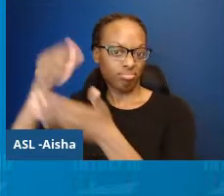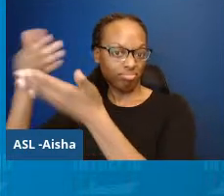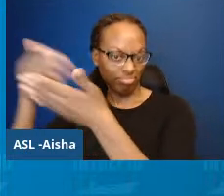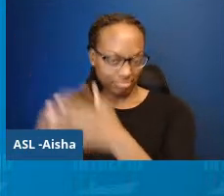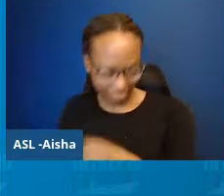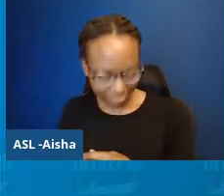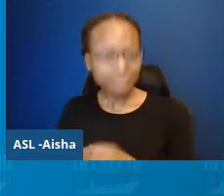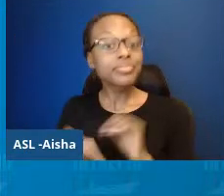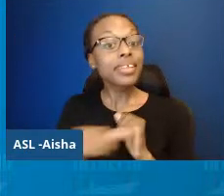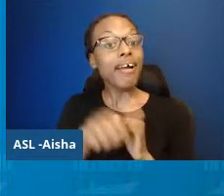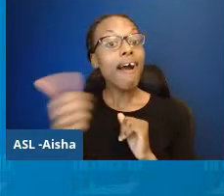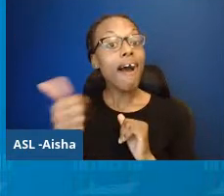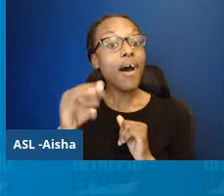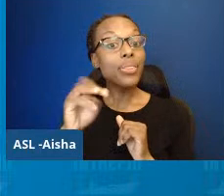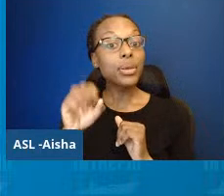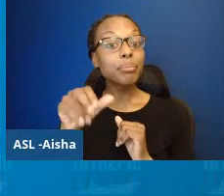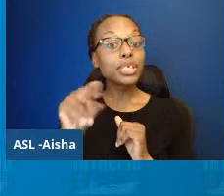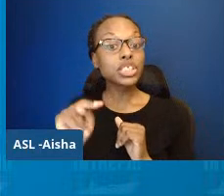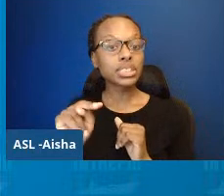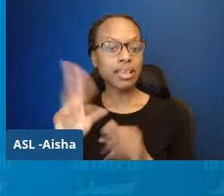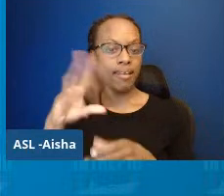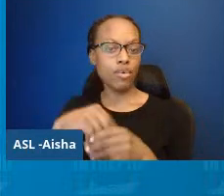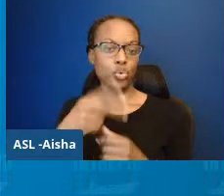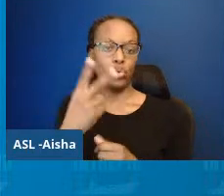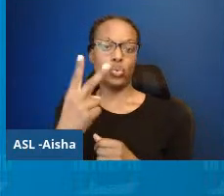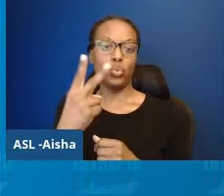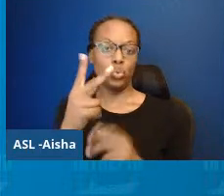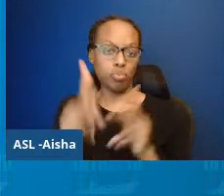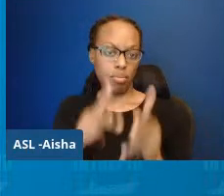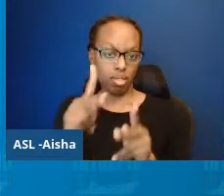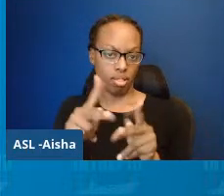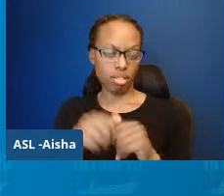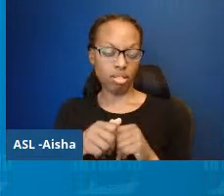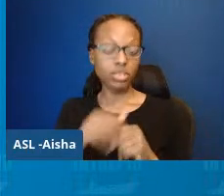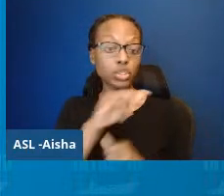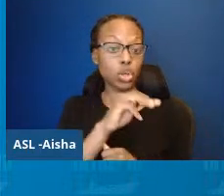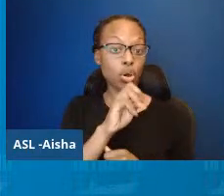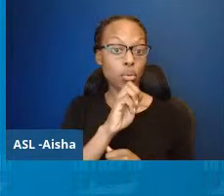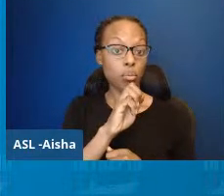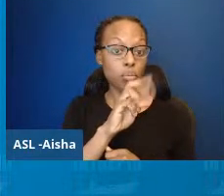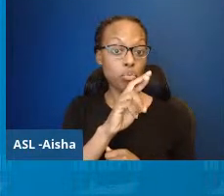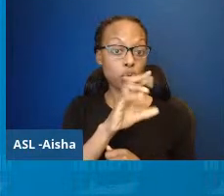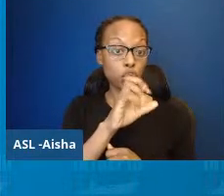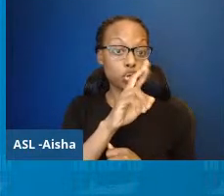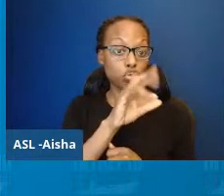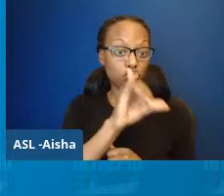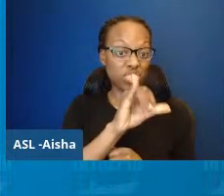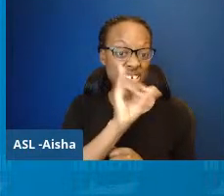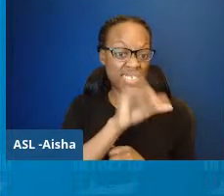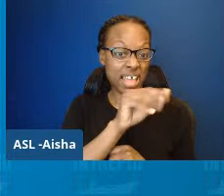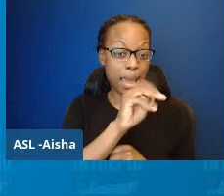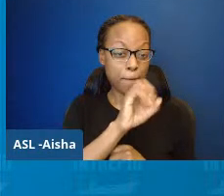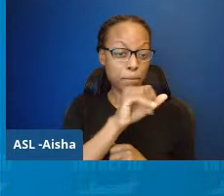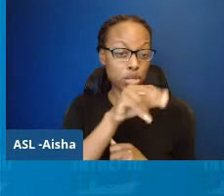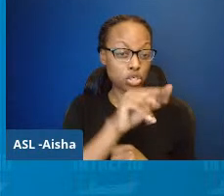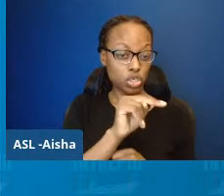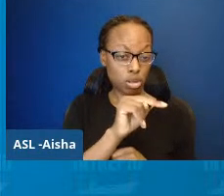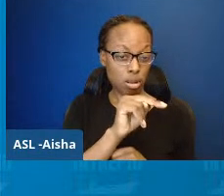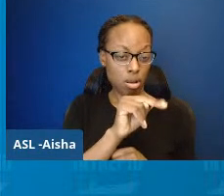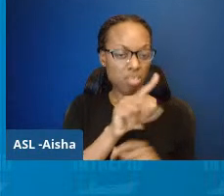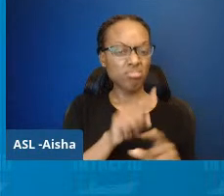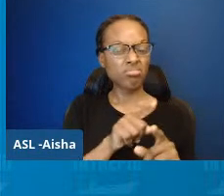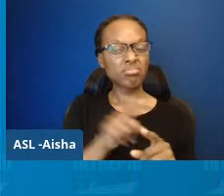And compared to the Mercury mission, I have a model here of another